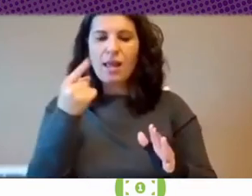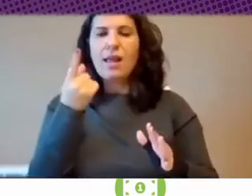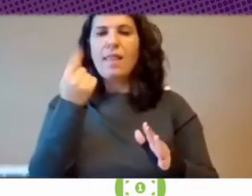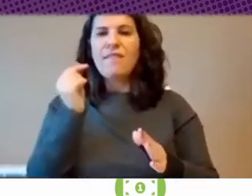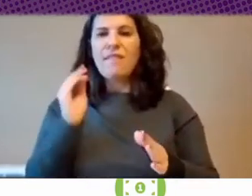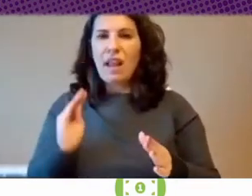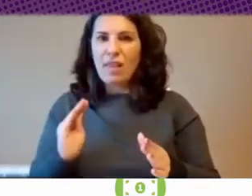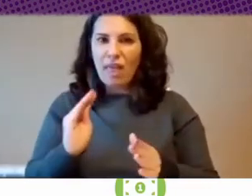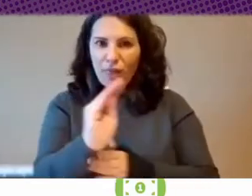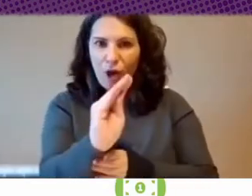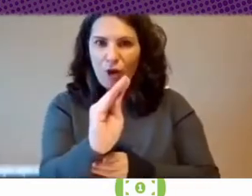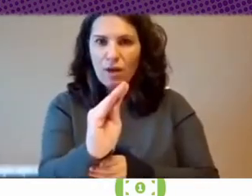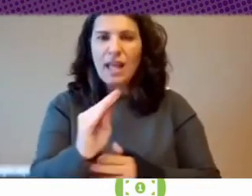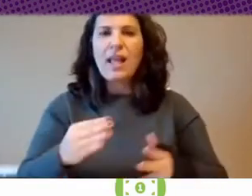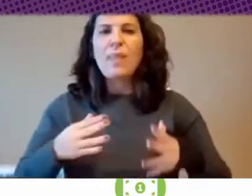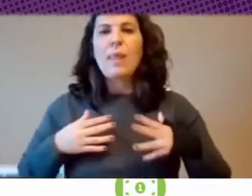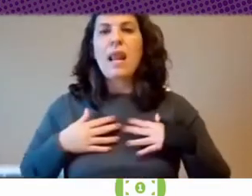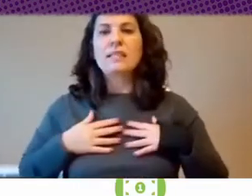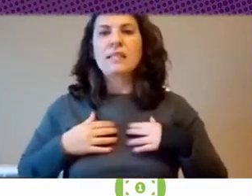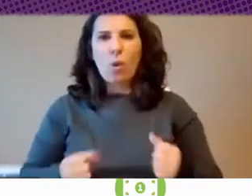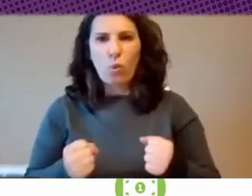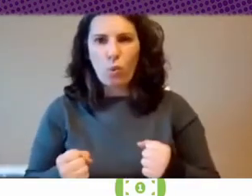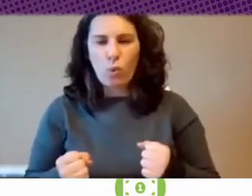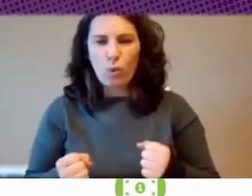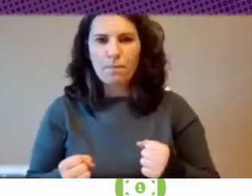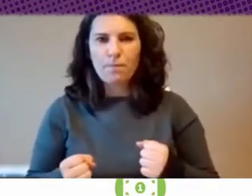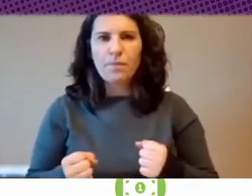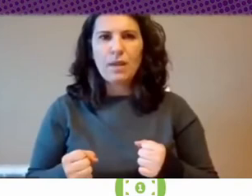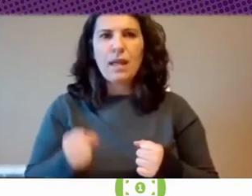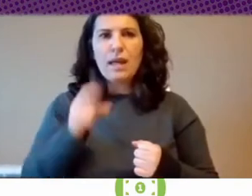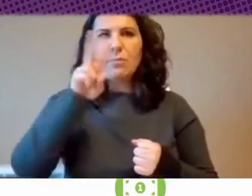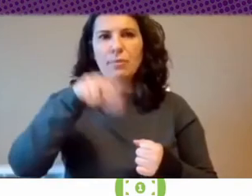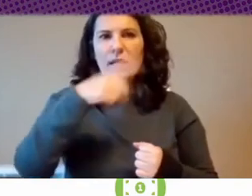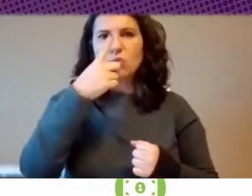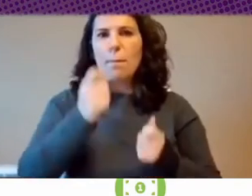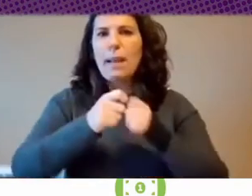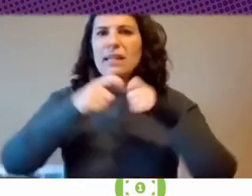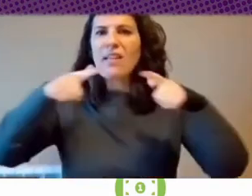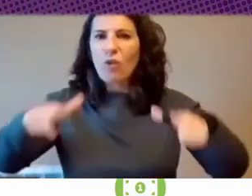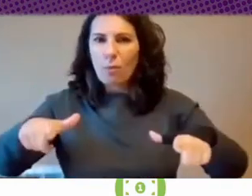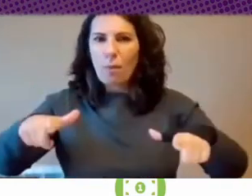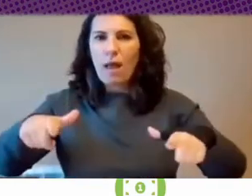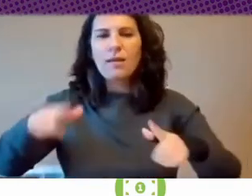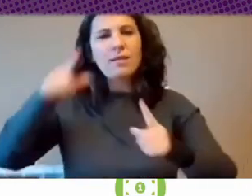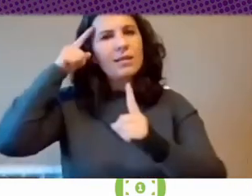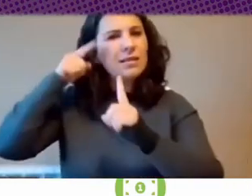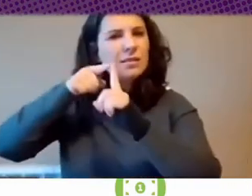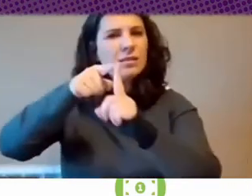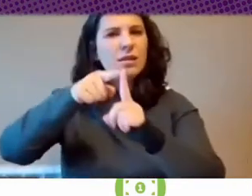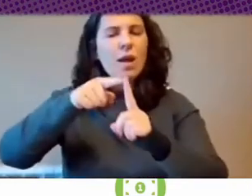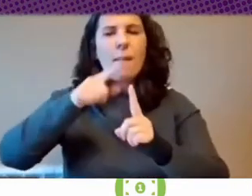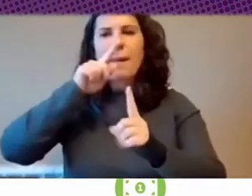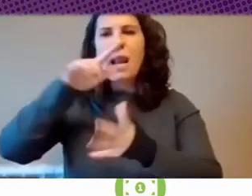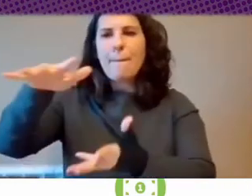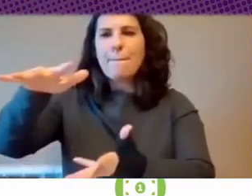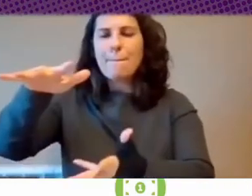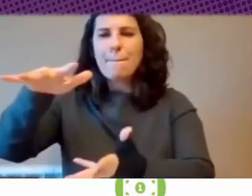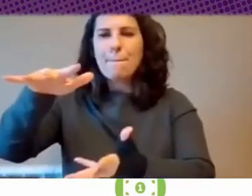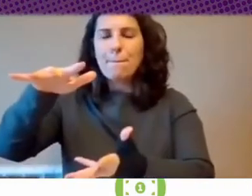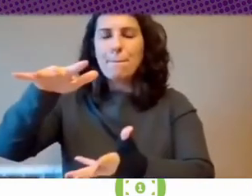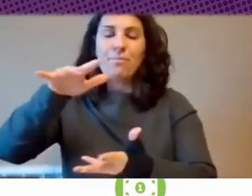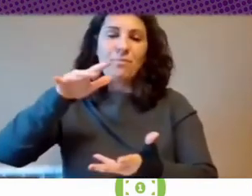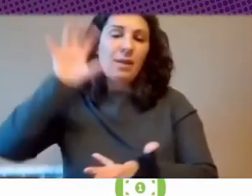technology platform for consumers, insurance, healthcare providers, and governments. And it provides a sort of